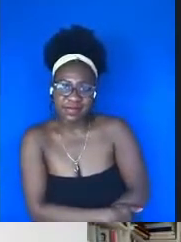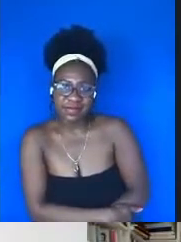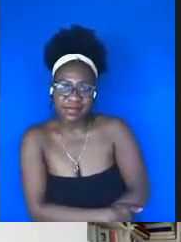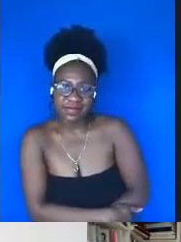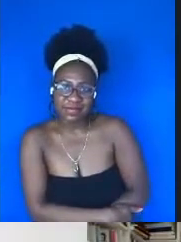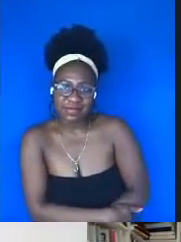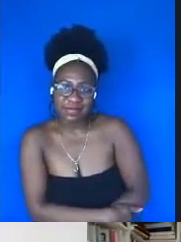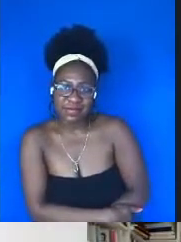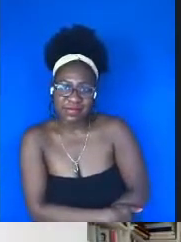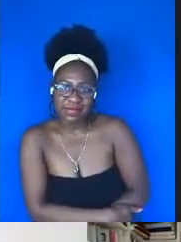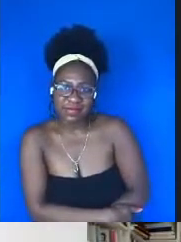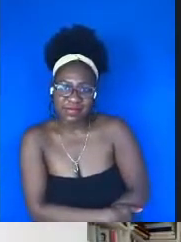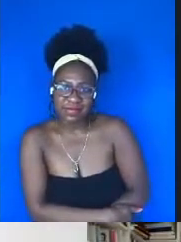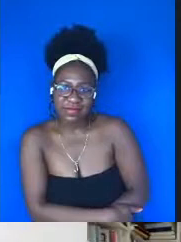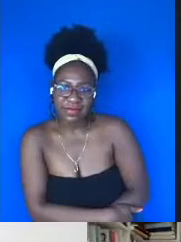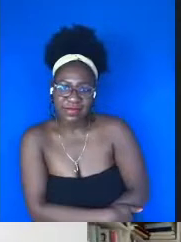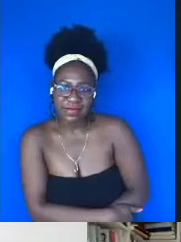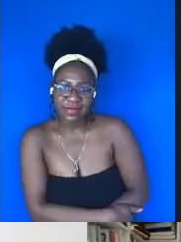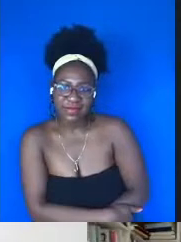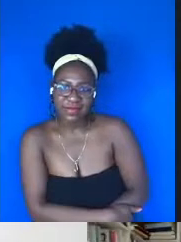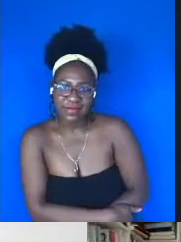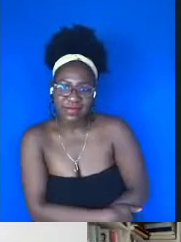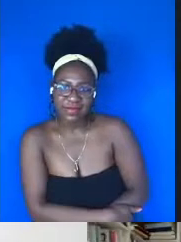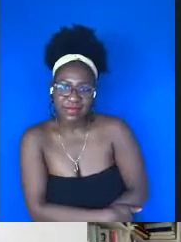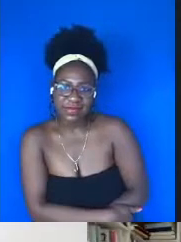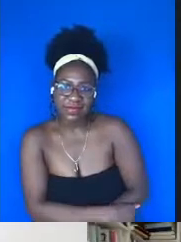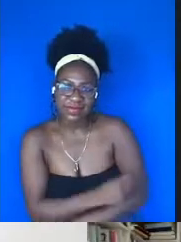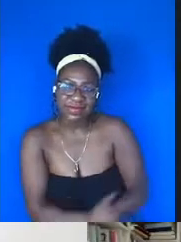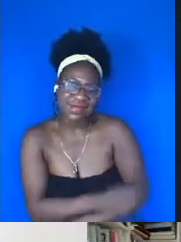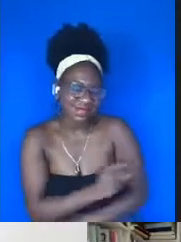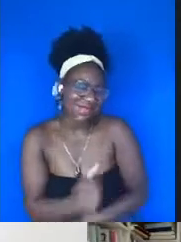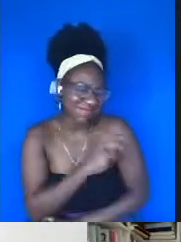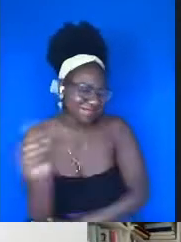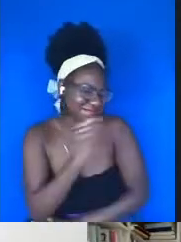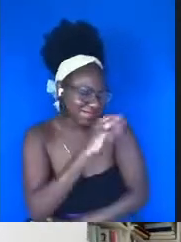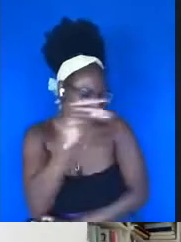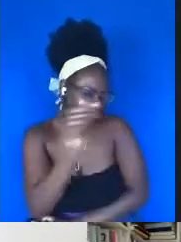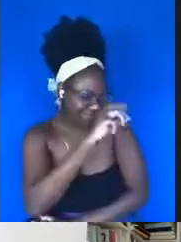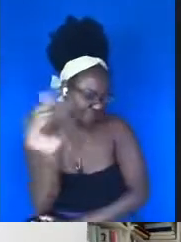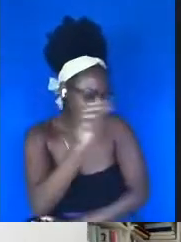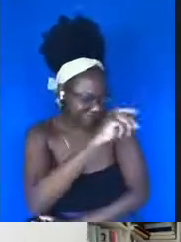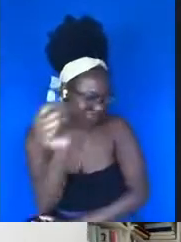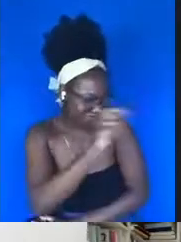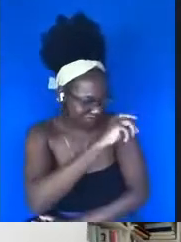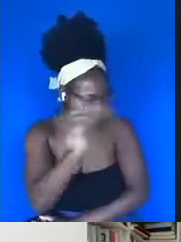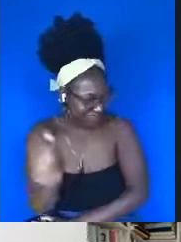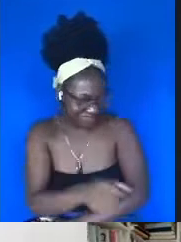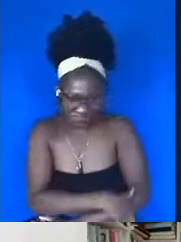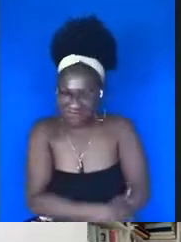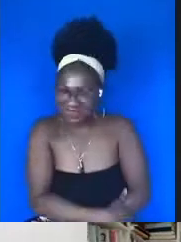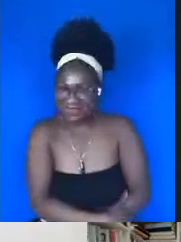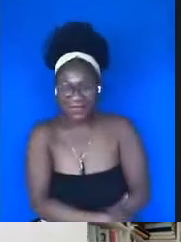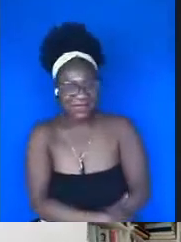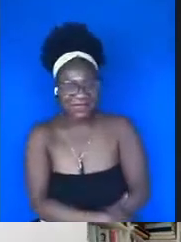the male gaze watching it and be like, oh, well, what is she actually, shut up. Everybody knows it's unspoken. We don't have